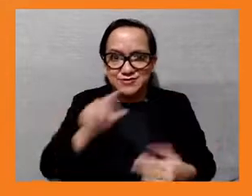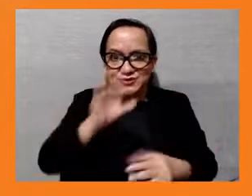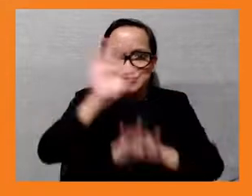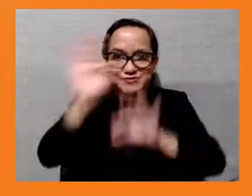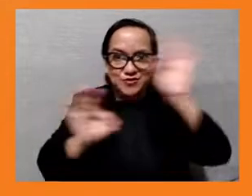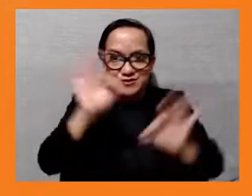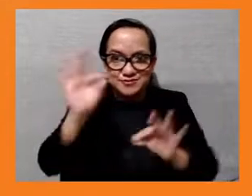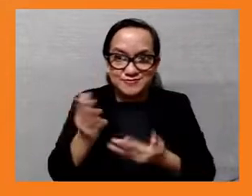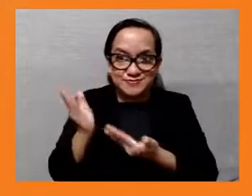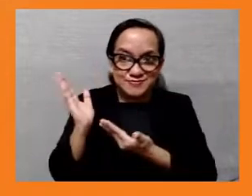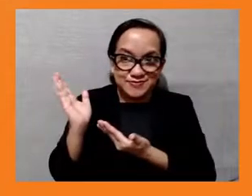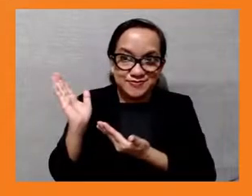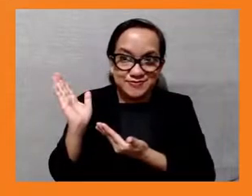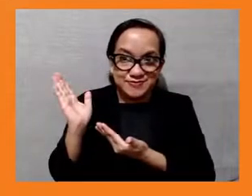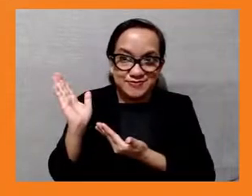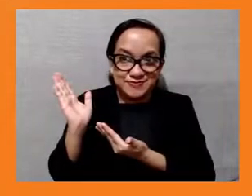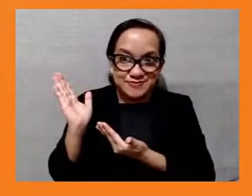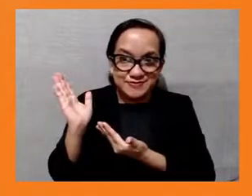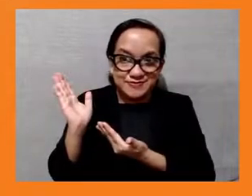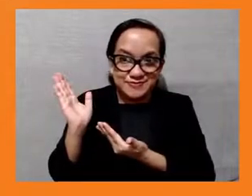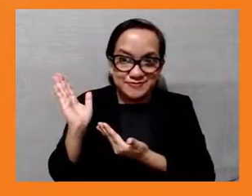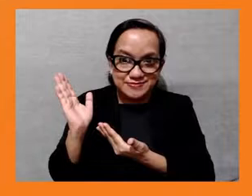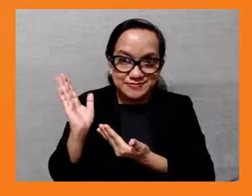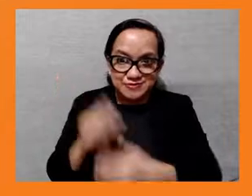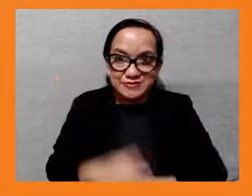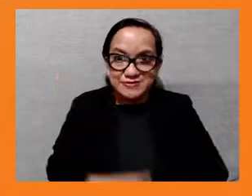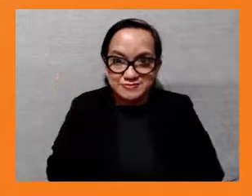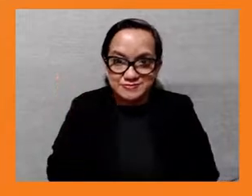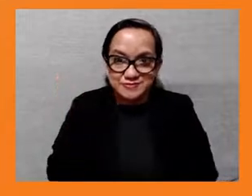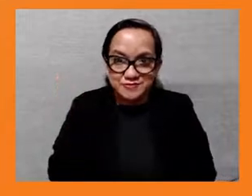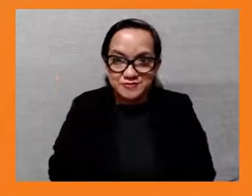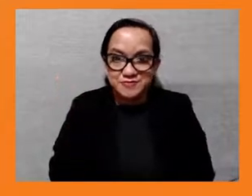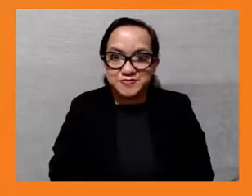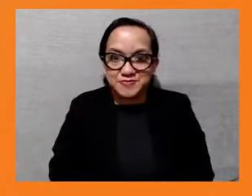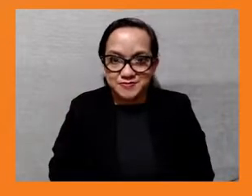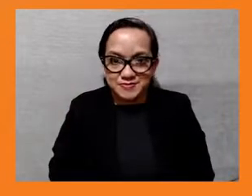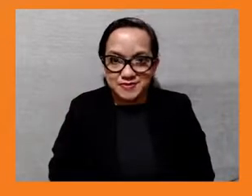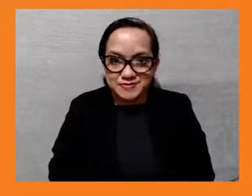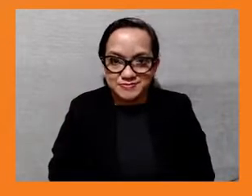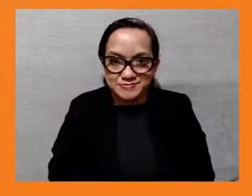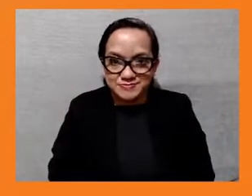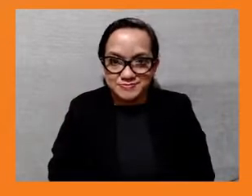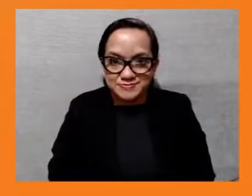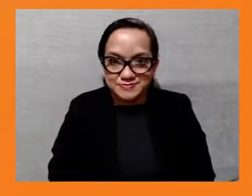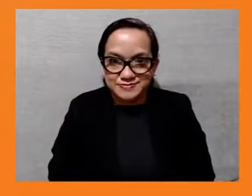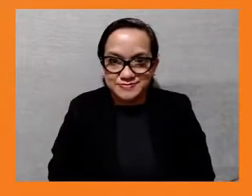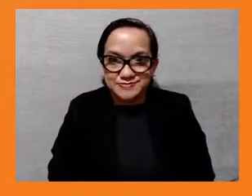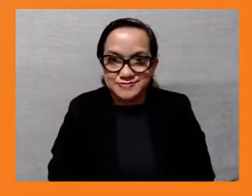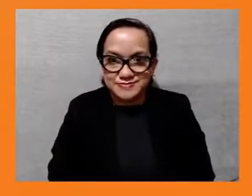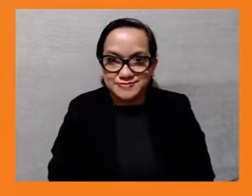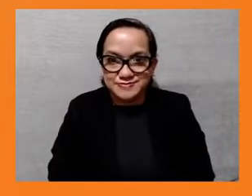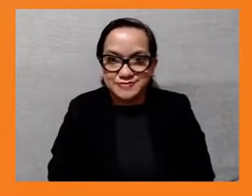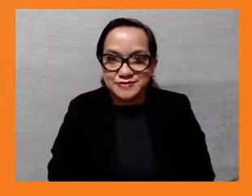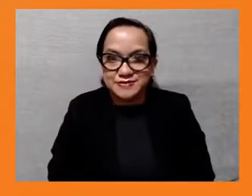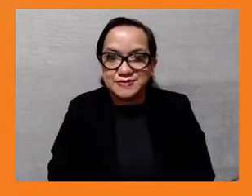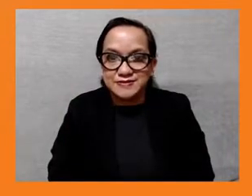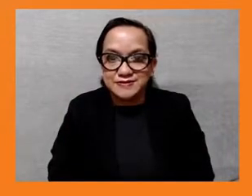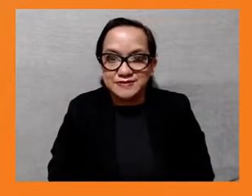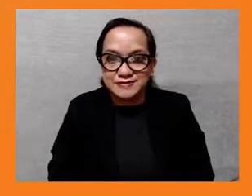has come up also in some of the projects in India, such as the Kolkata Environment Project, where we've